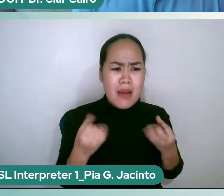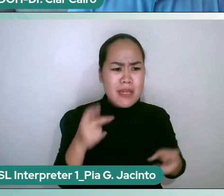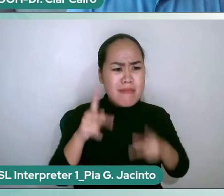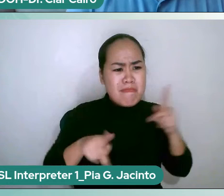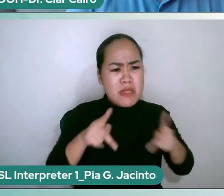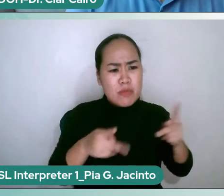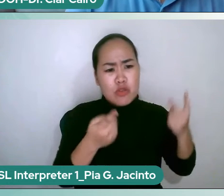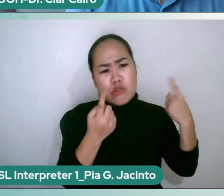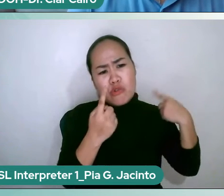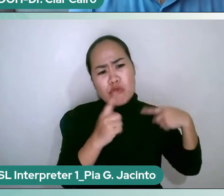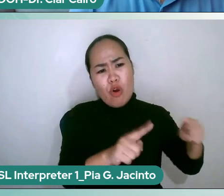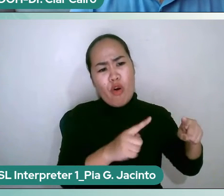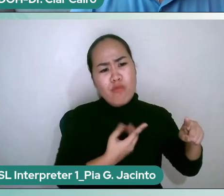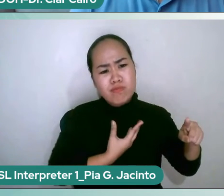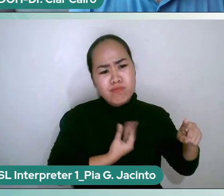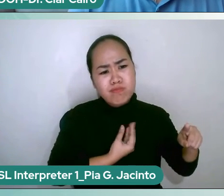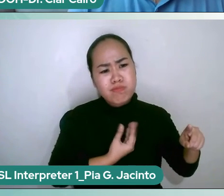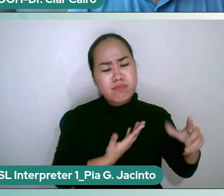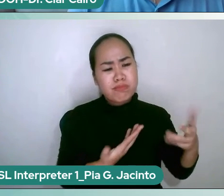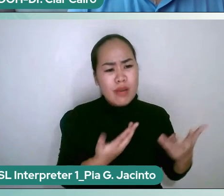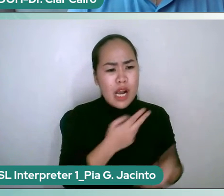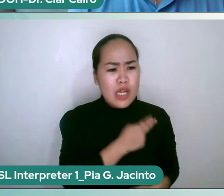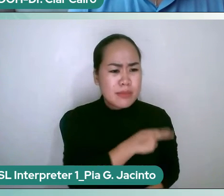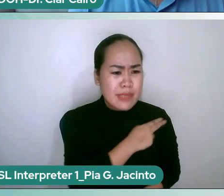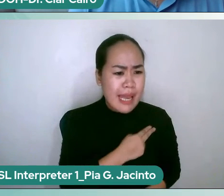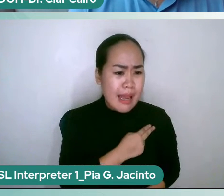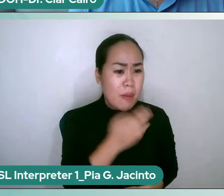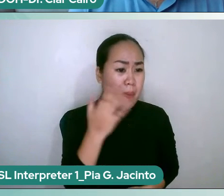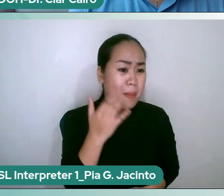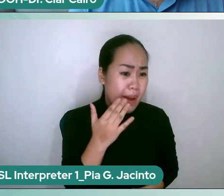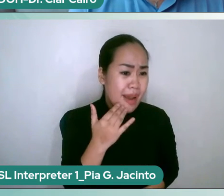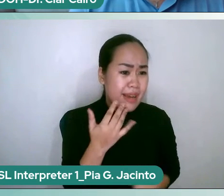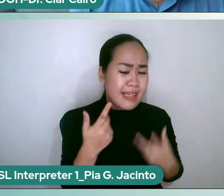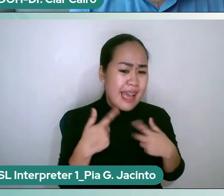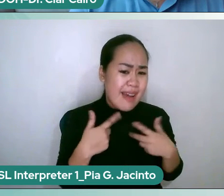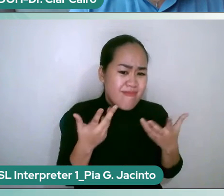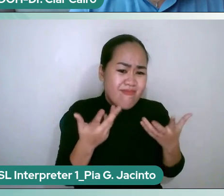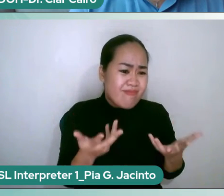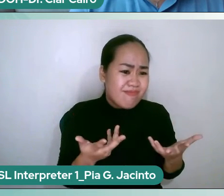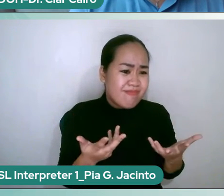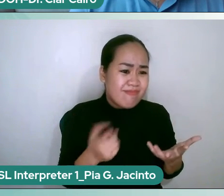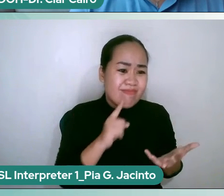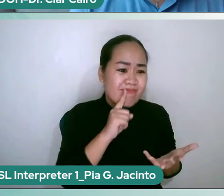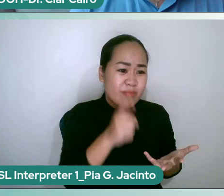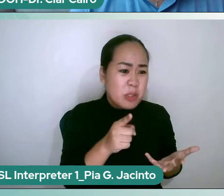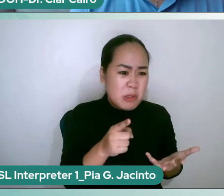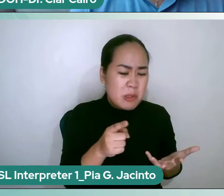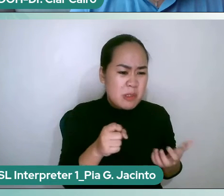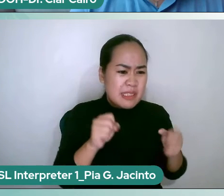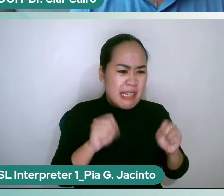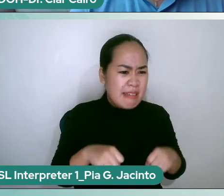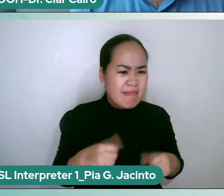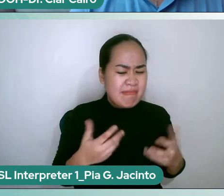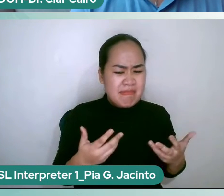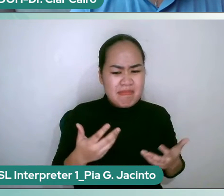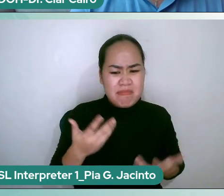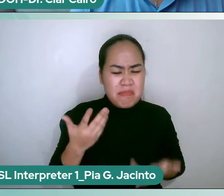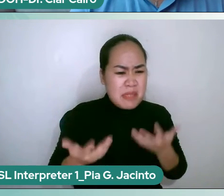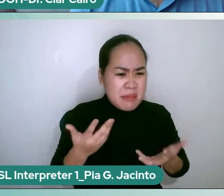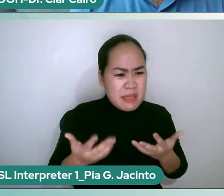many people are frightened what it involves because it's their ability to have children or